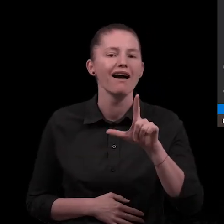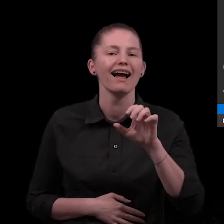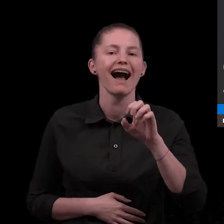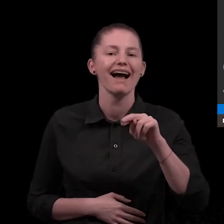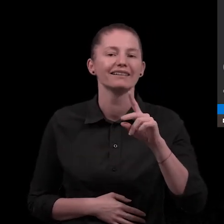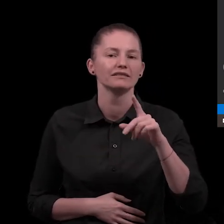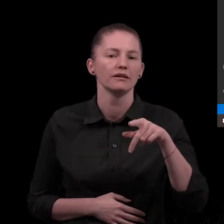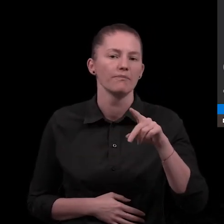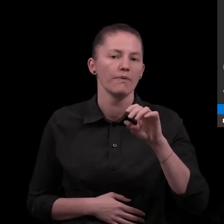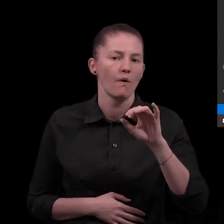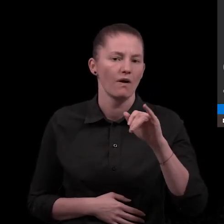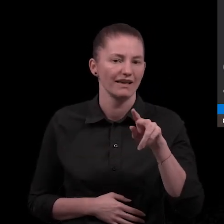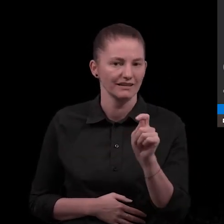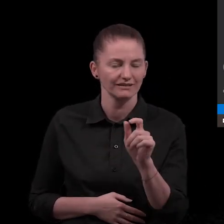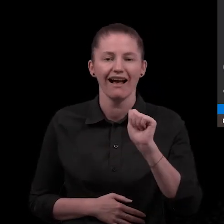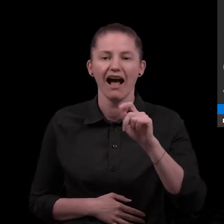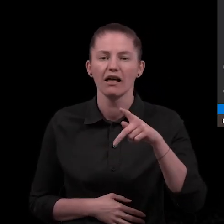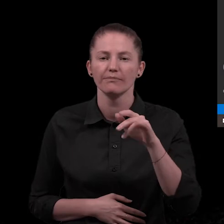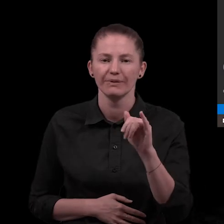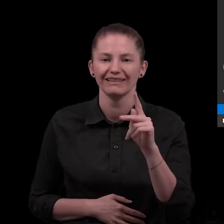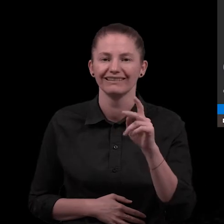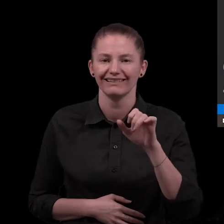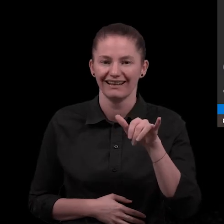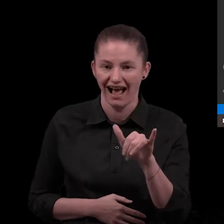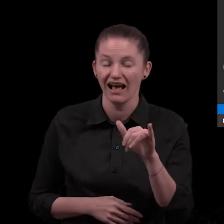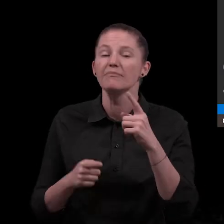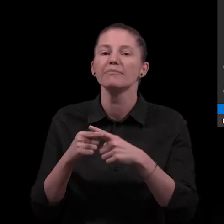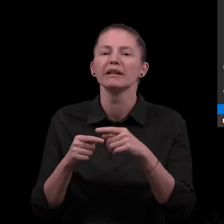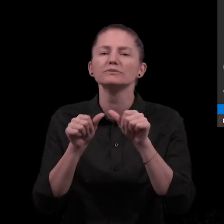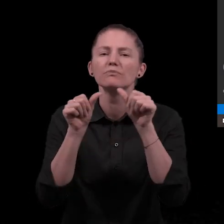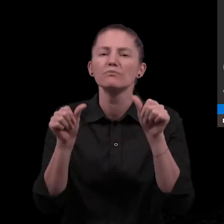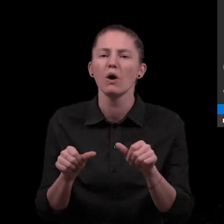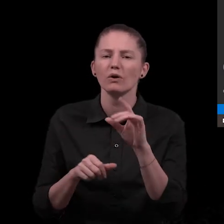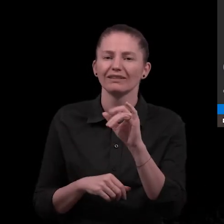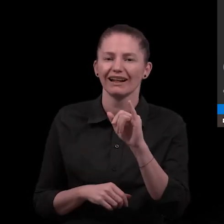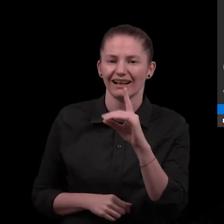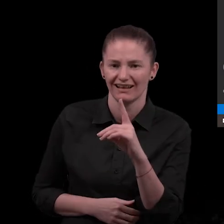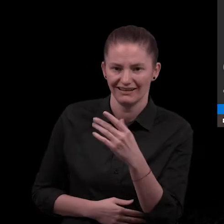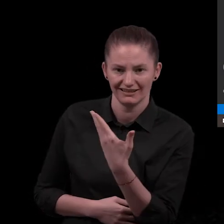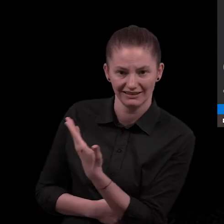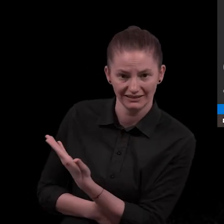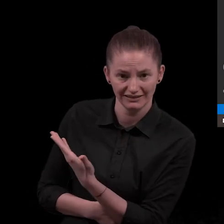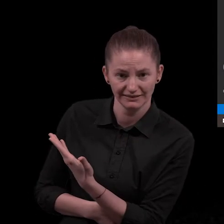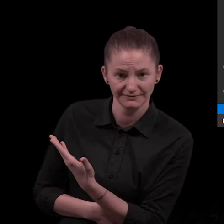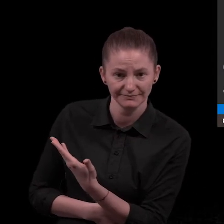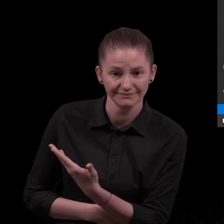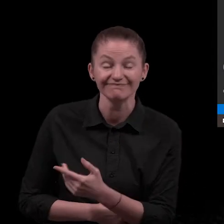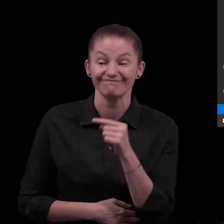endpoint, API key, and the specific model ID that I want it to recognize from.